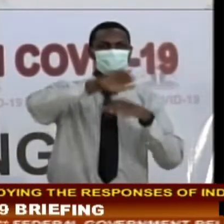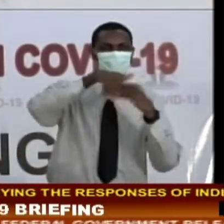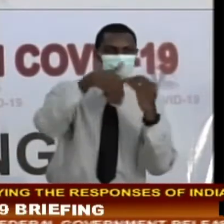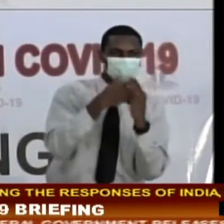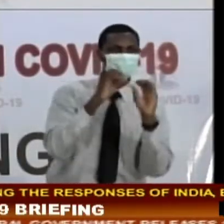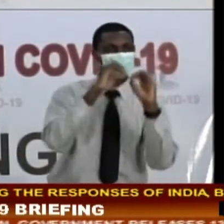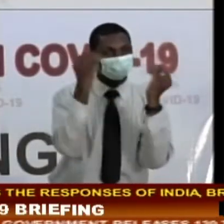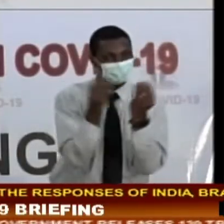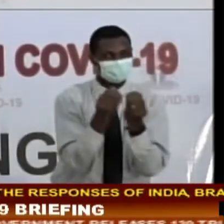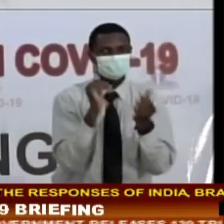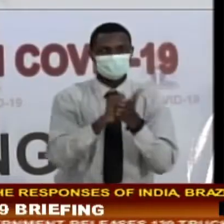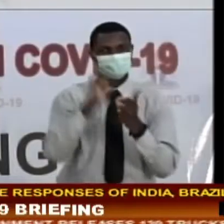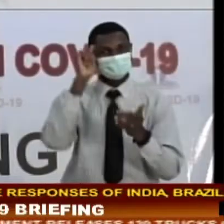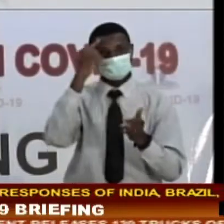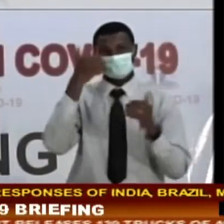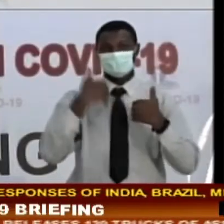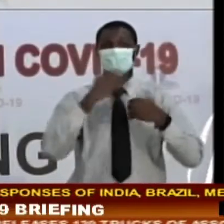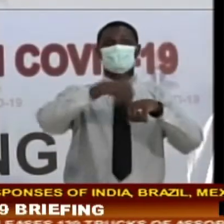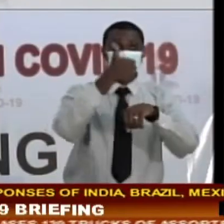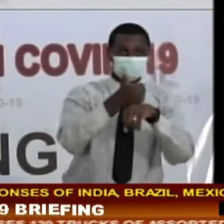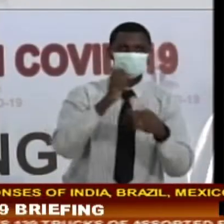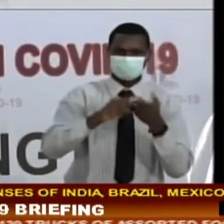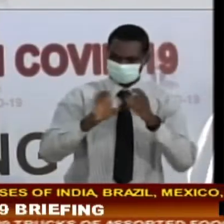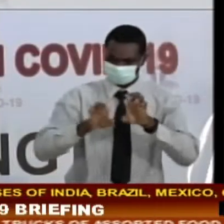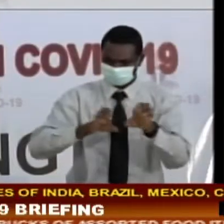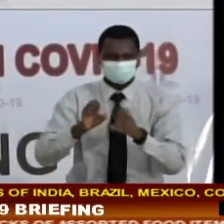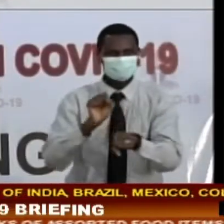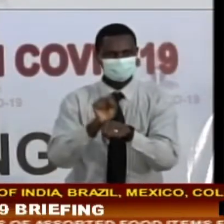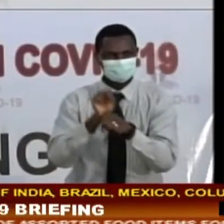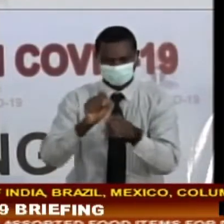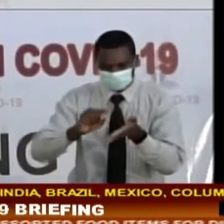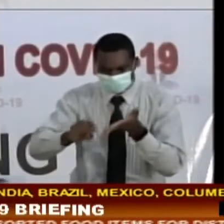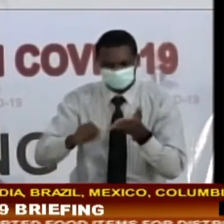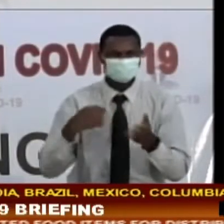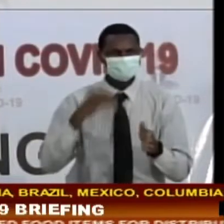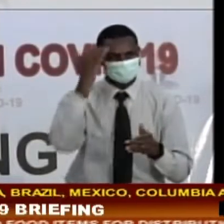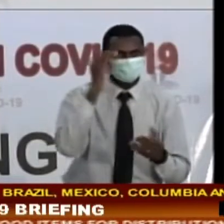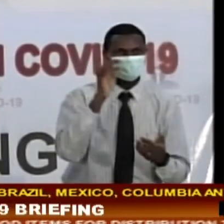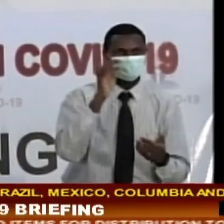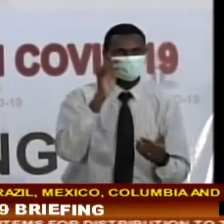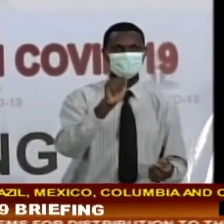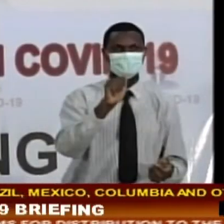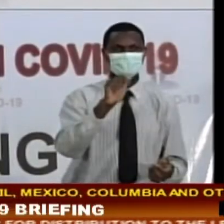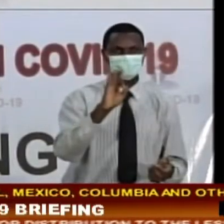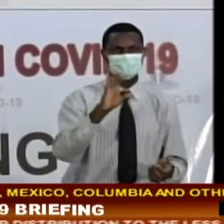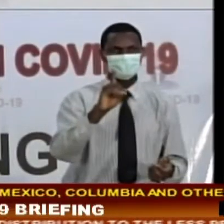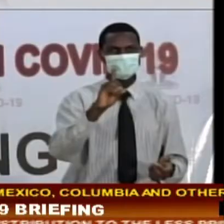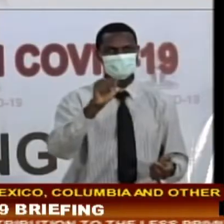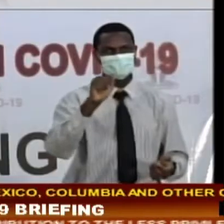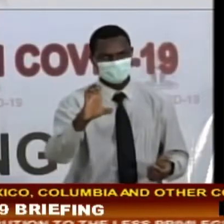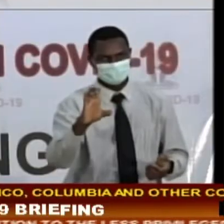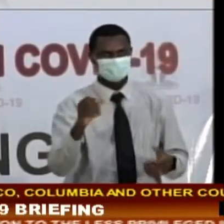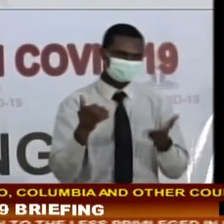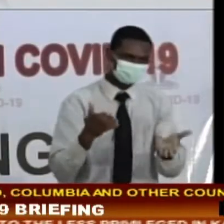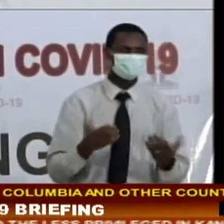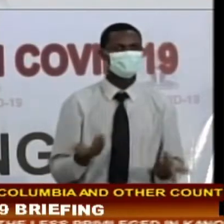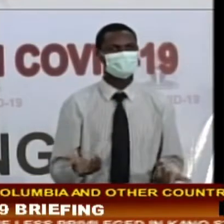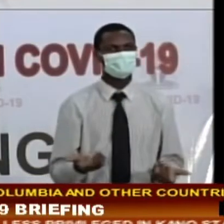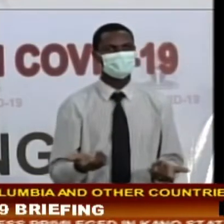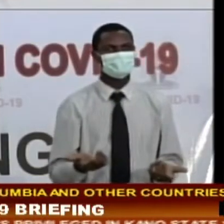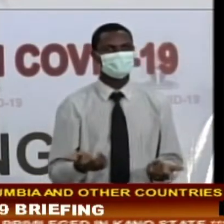do their job and we know the institutions navda is there it's a